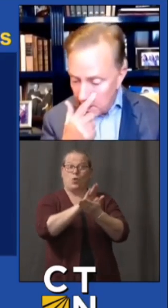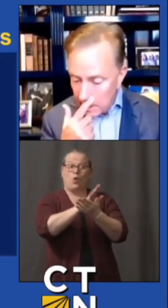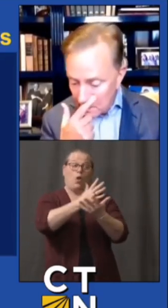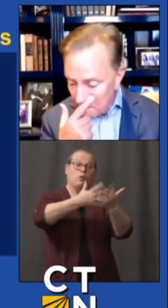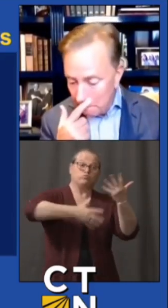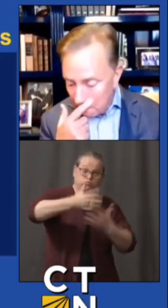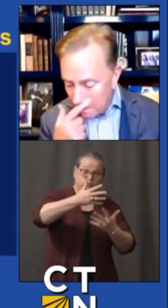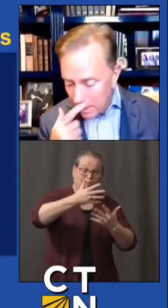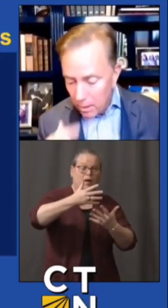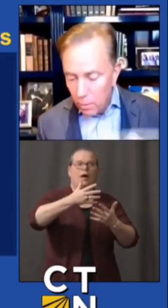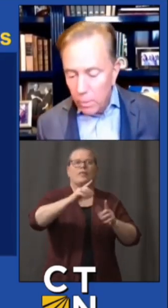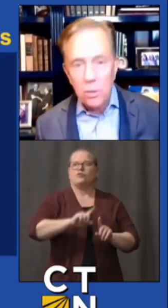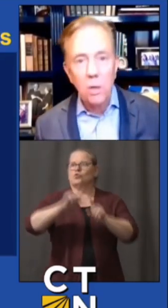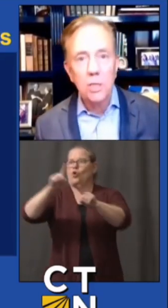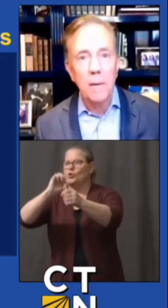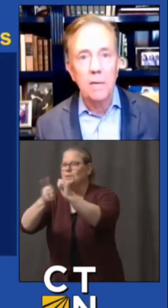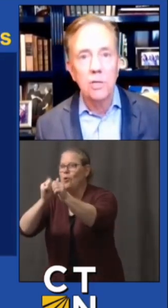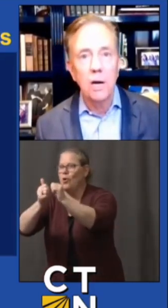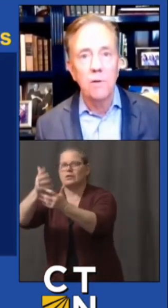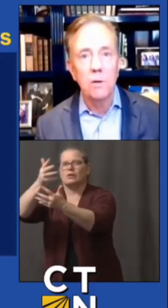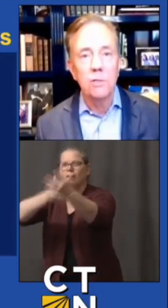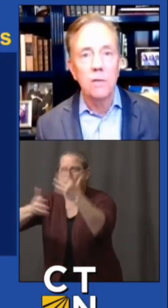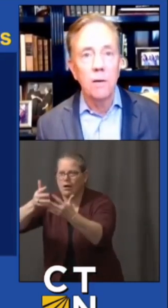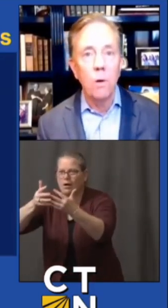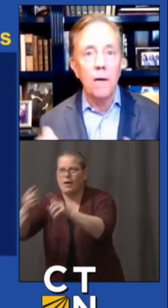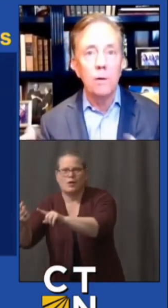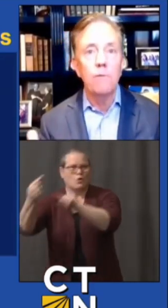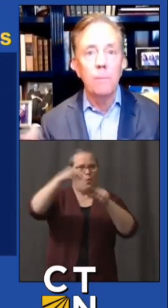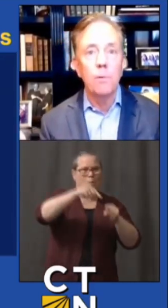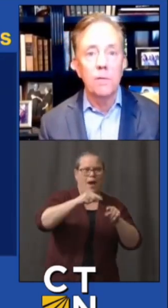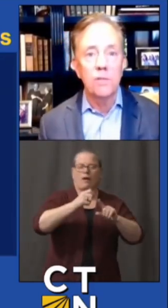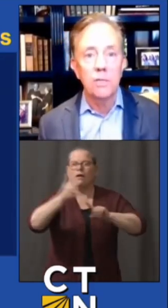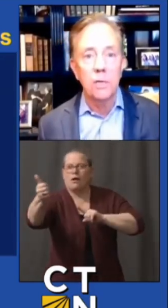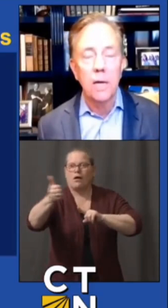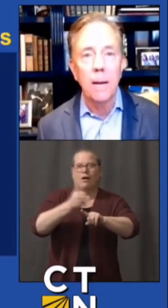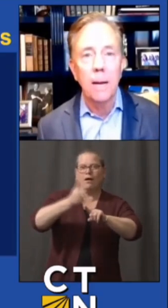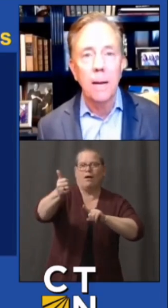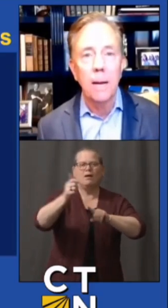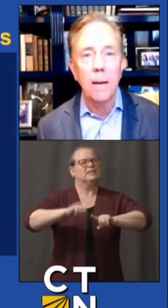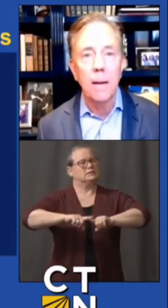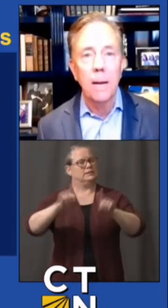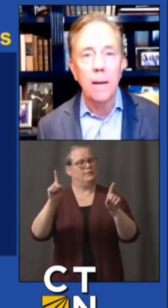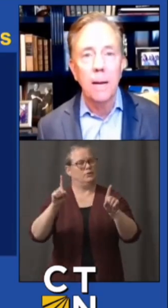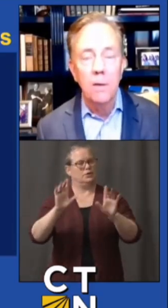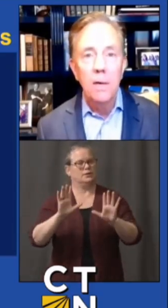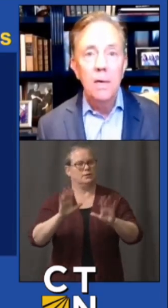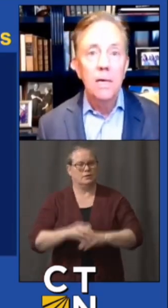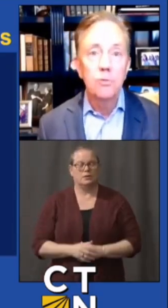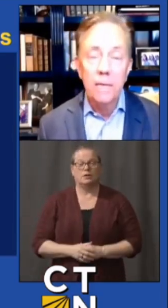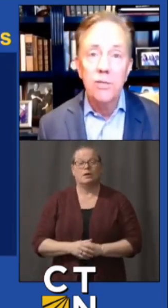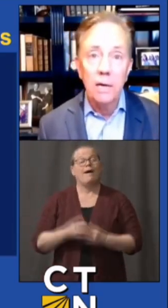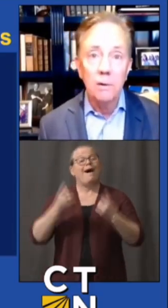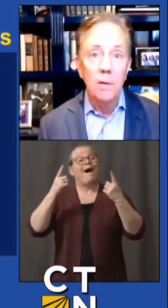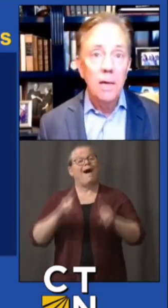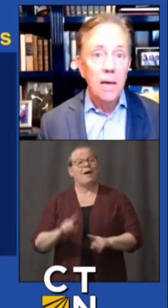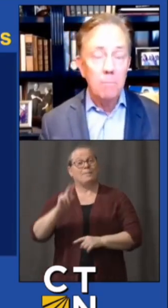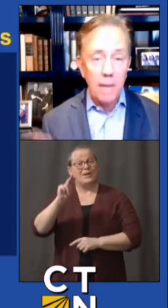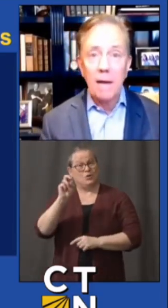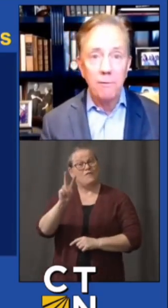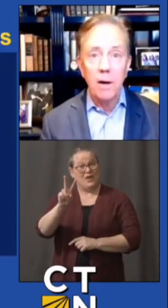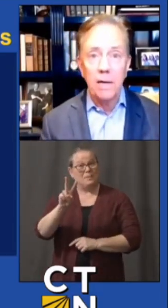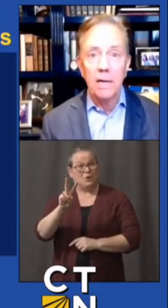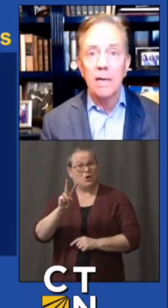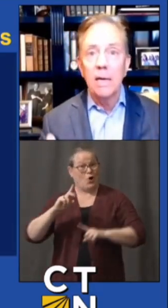thing we talked about as governors and why November is such a complicated month is retail and